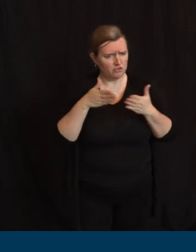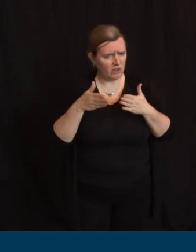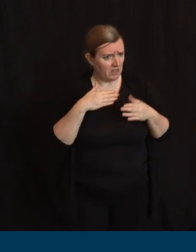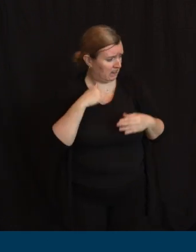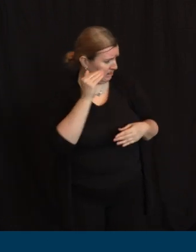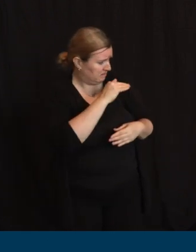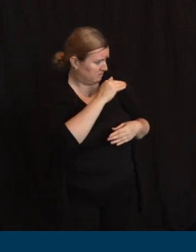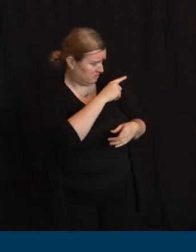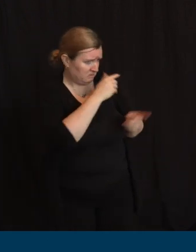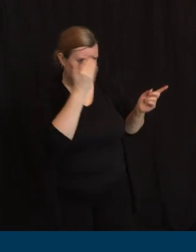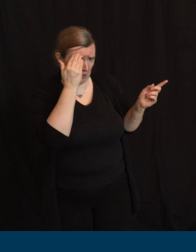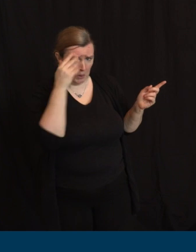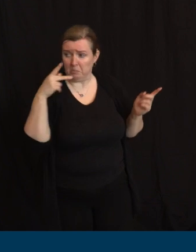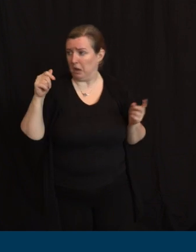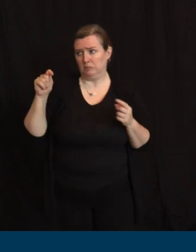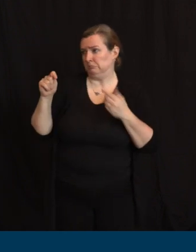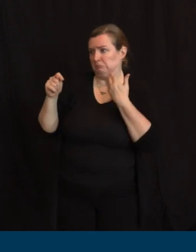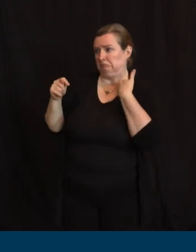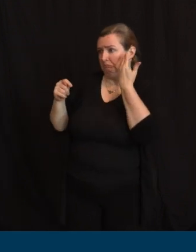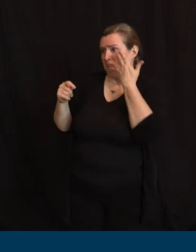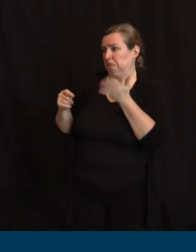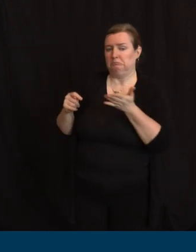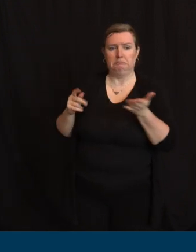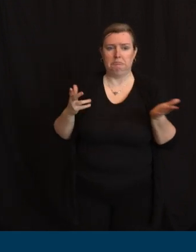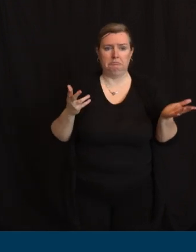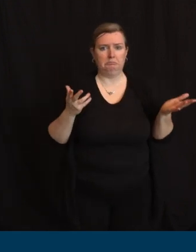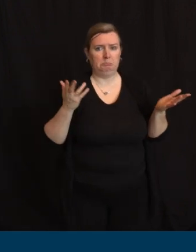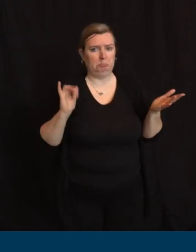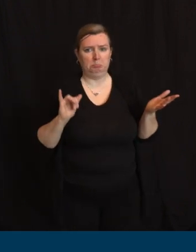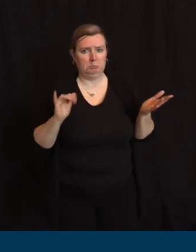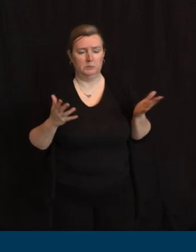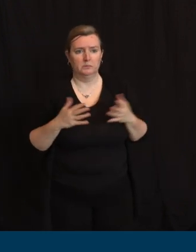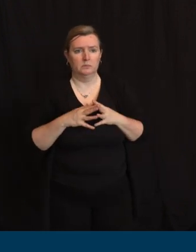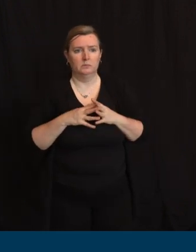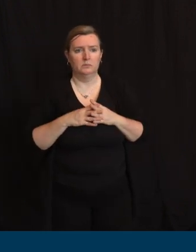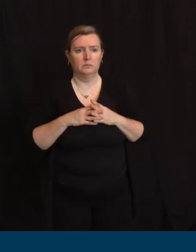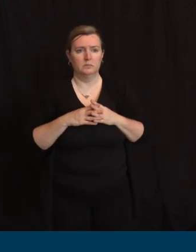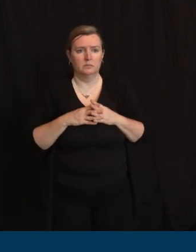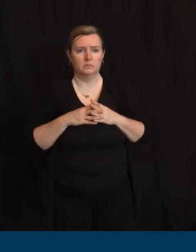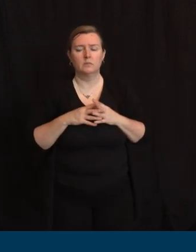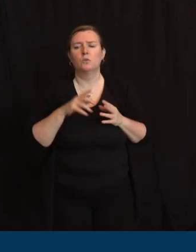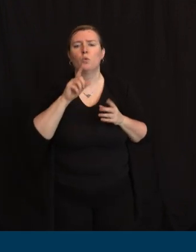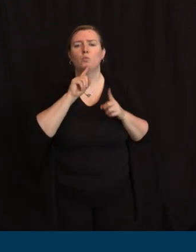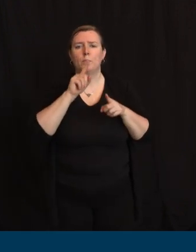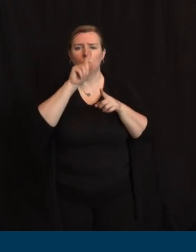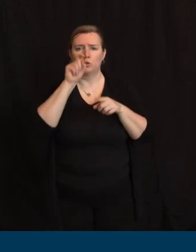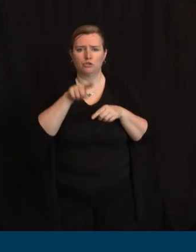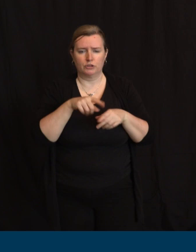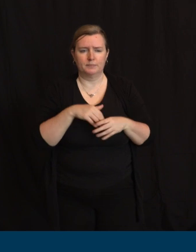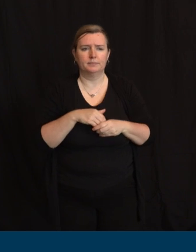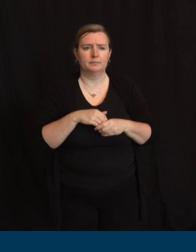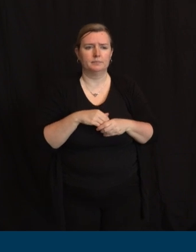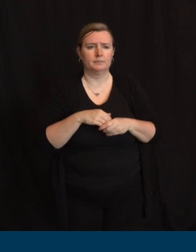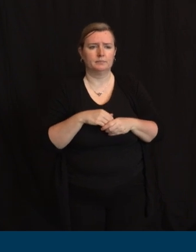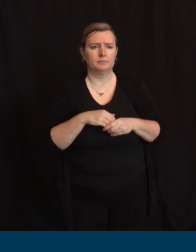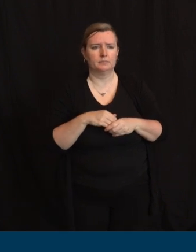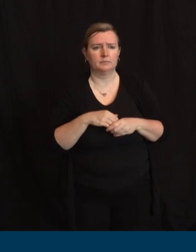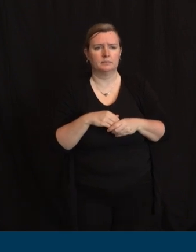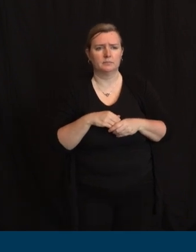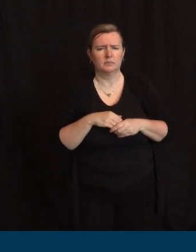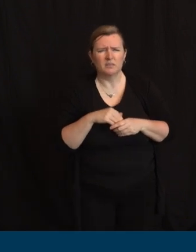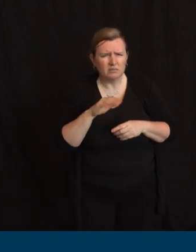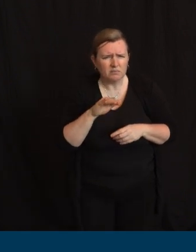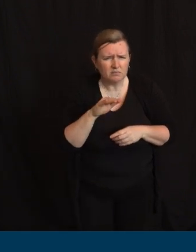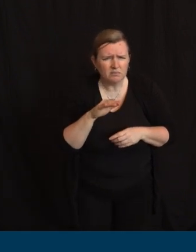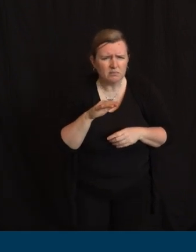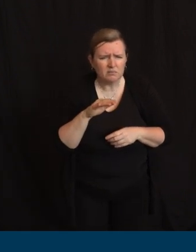Akita. Hi, Governor. I have a few census questions, and then I'm I also sorry? have. I'm sorry? I missed that? I have a few census questions, and then also